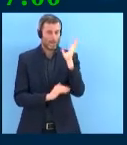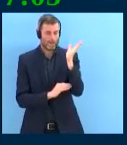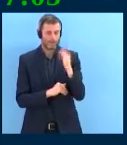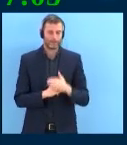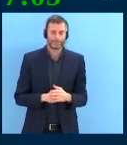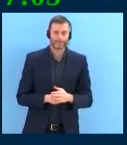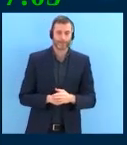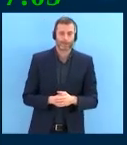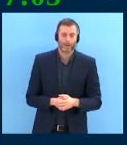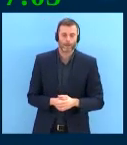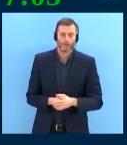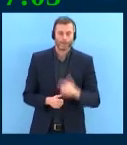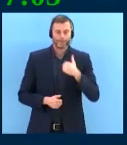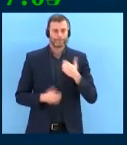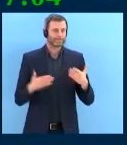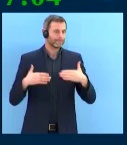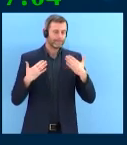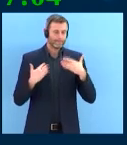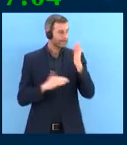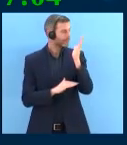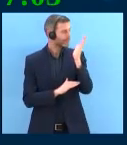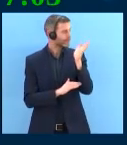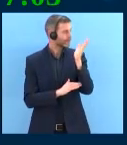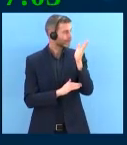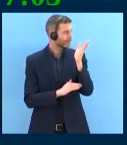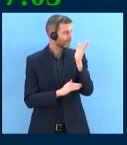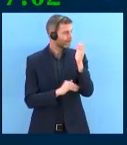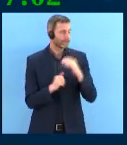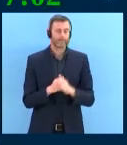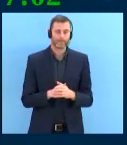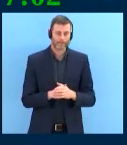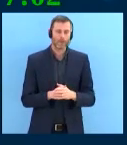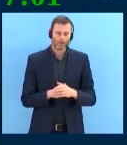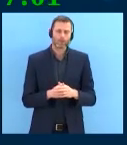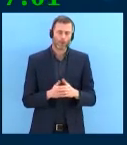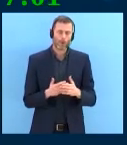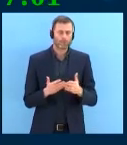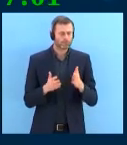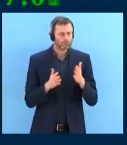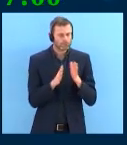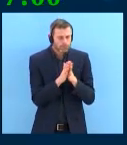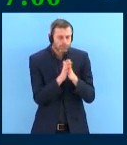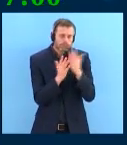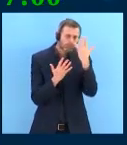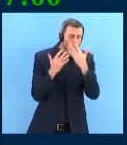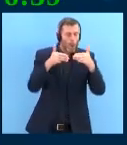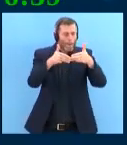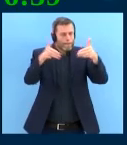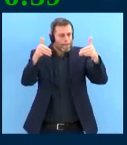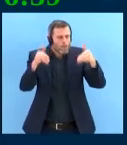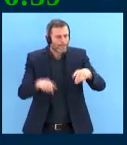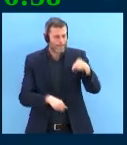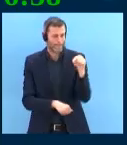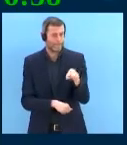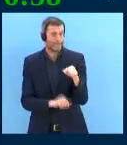It is an honor for us to speak today about representation of minorities in museum contexts, how this shapes